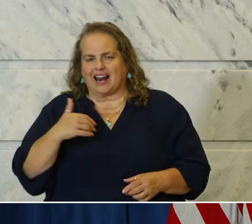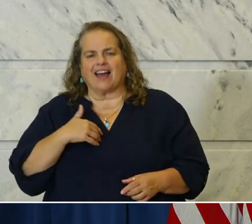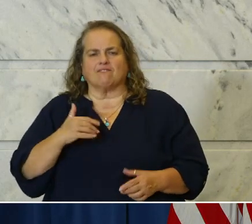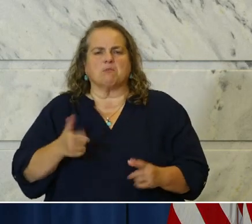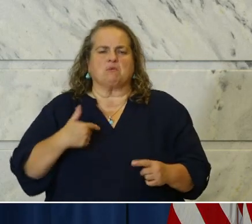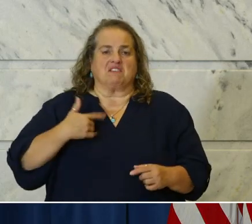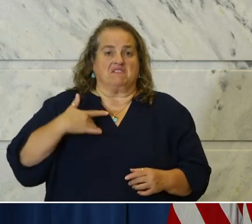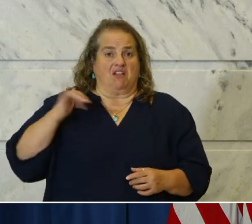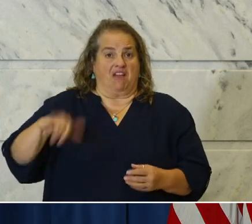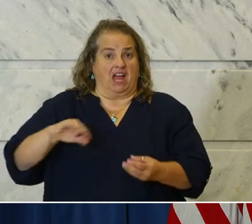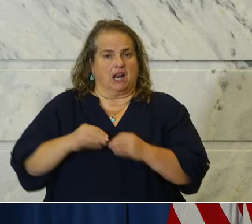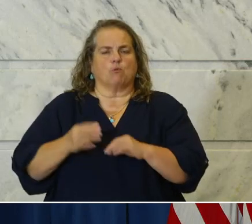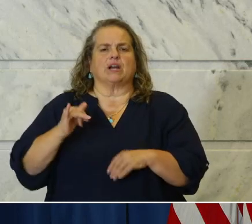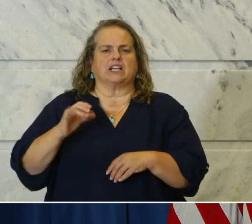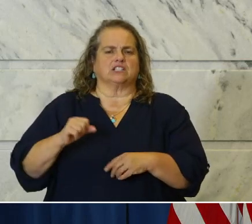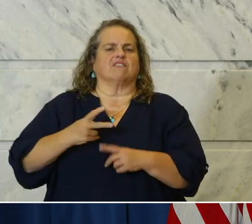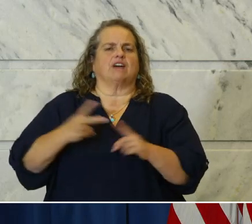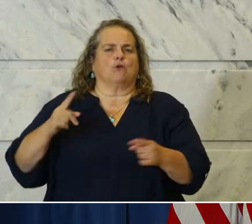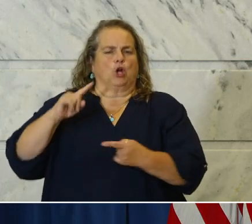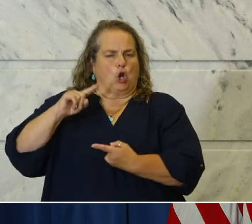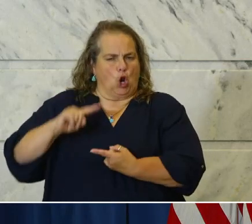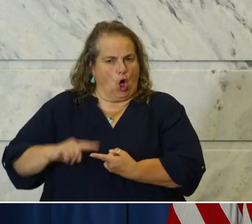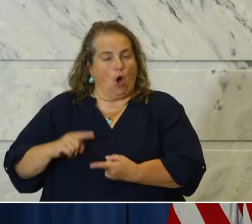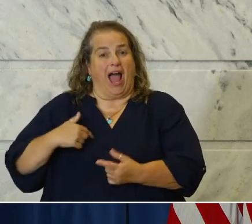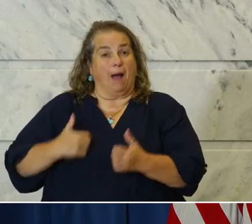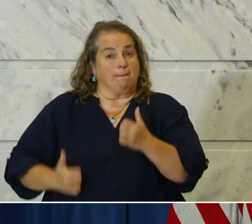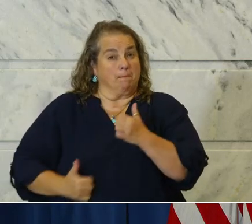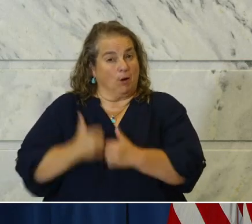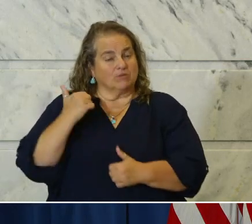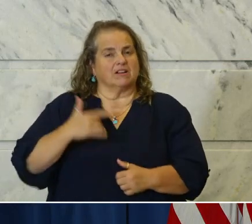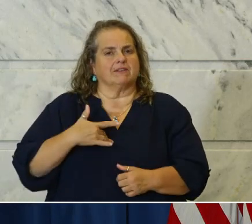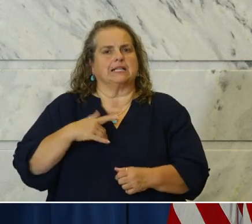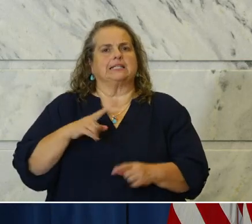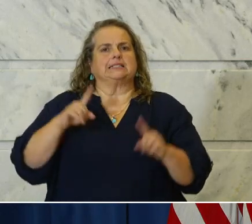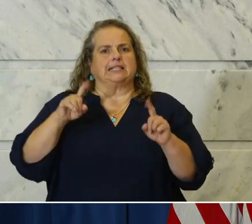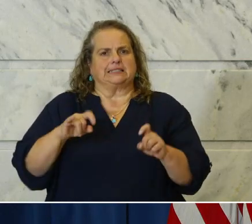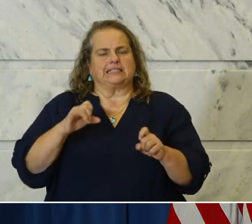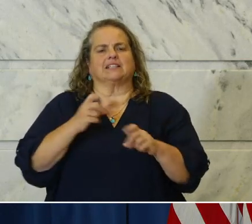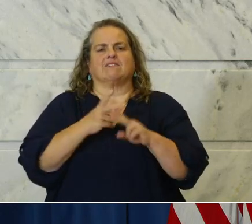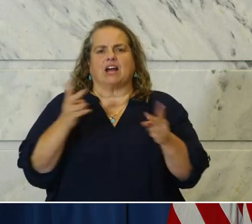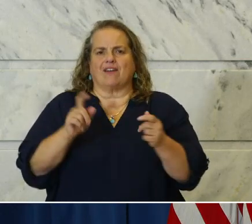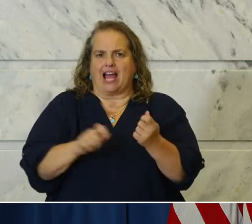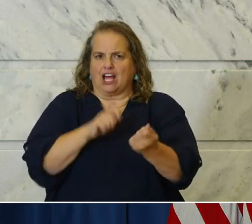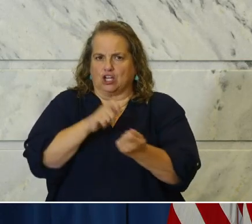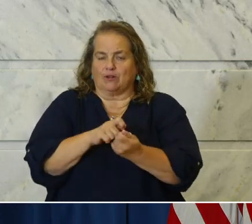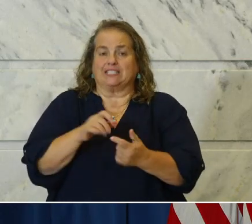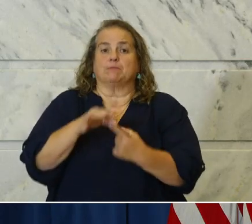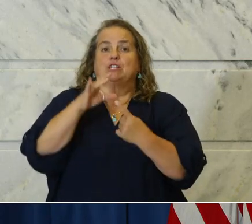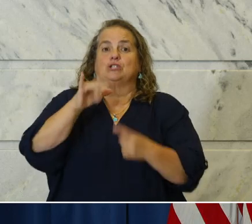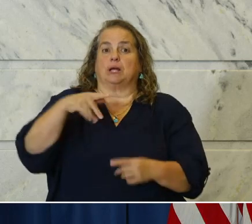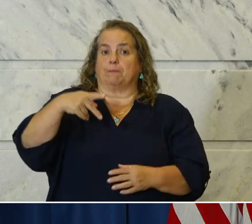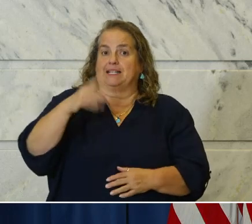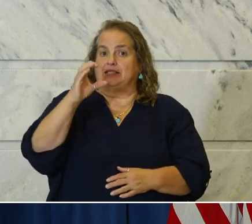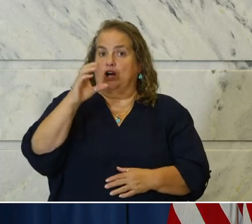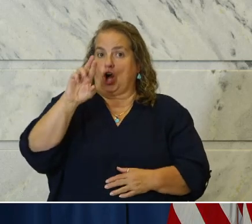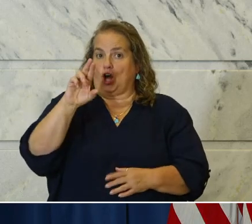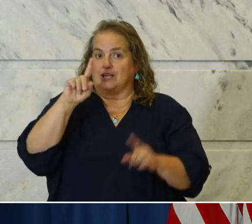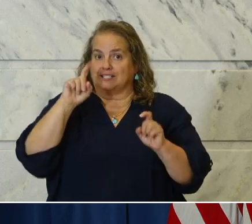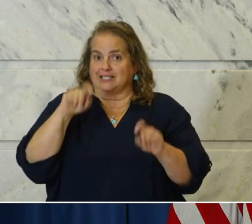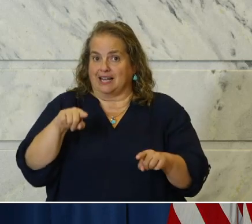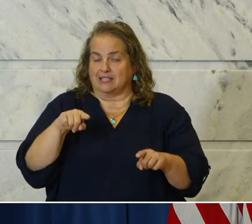and large, we believe the testing is very, very accurate, especially the PCR tests in the